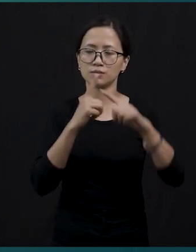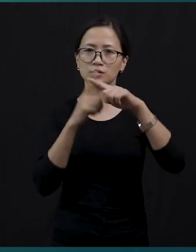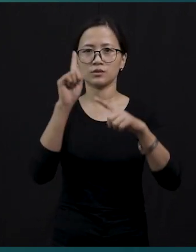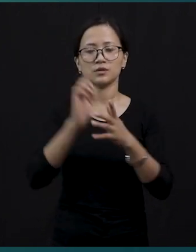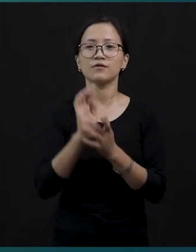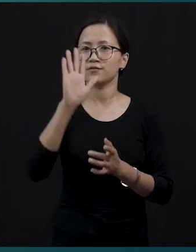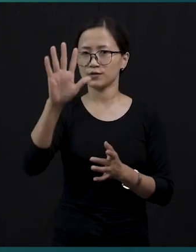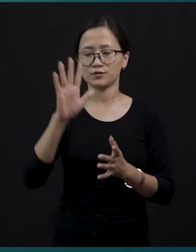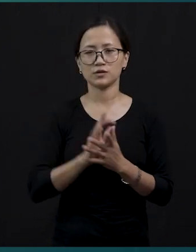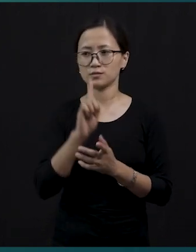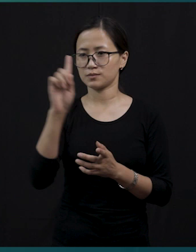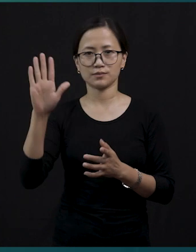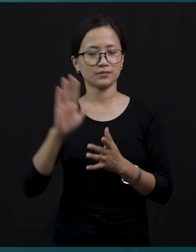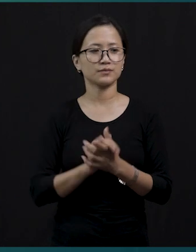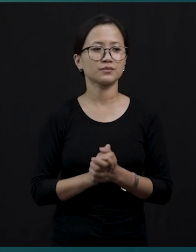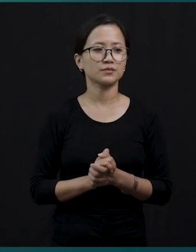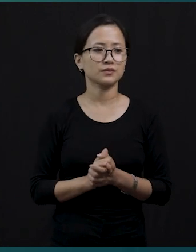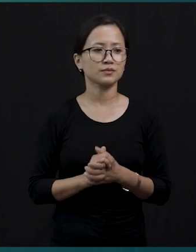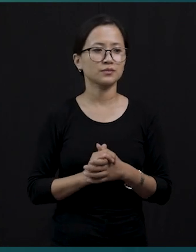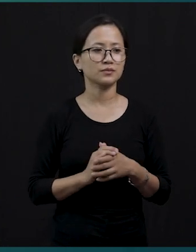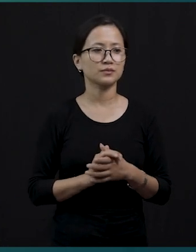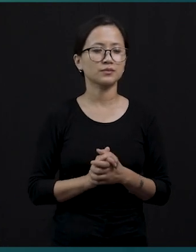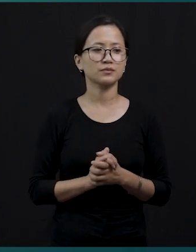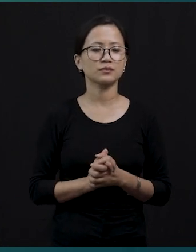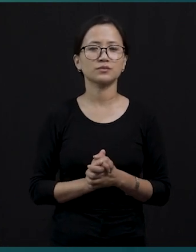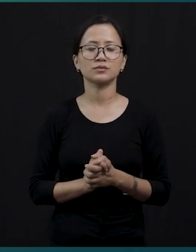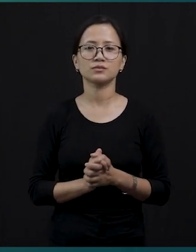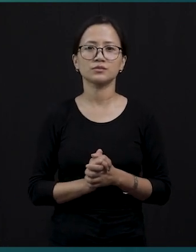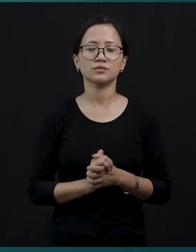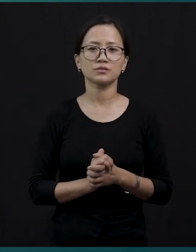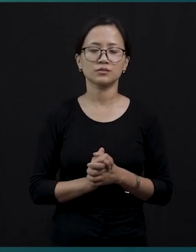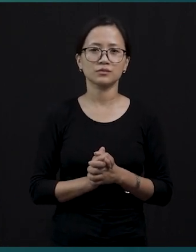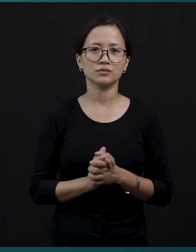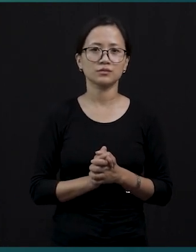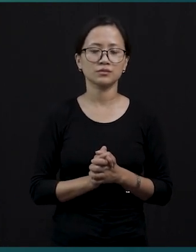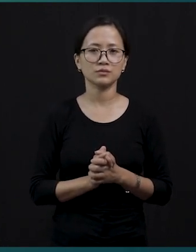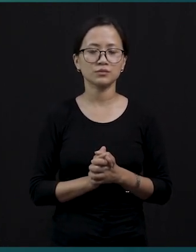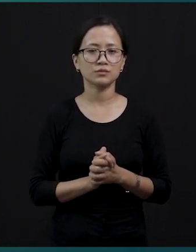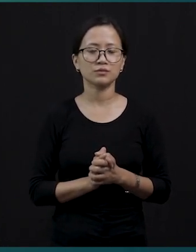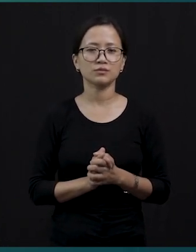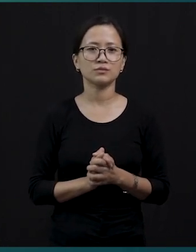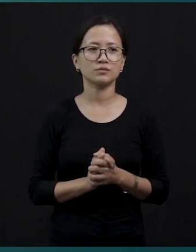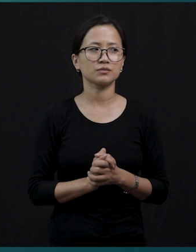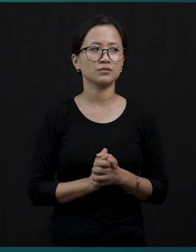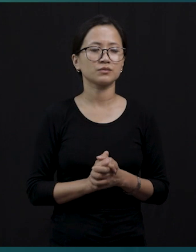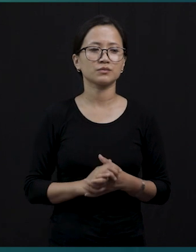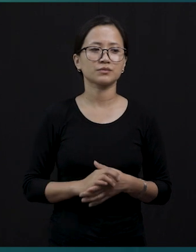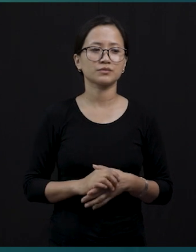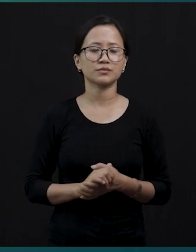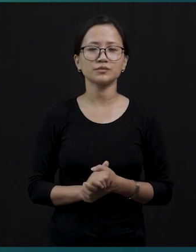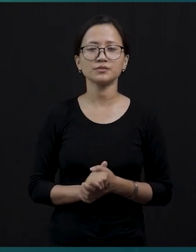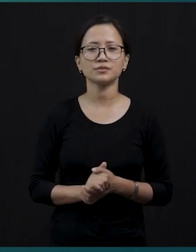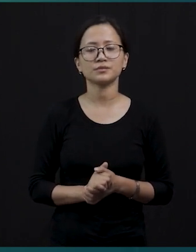1, it will be 15 here. Okay, there are some error here, but you need to correct it here. All